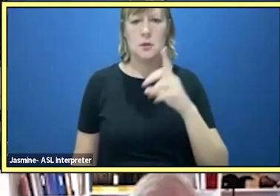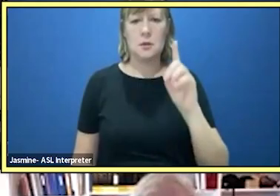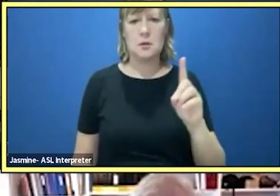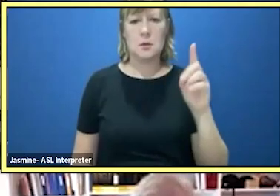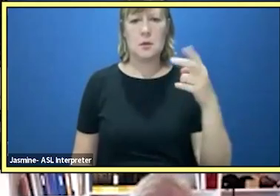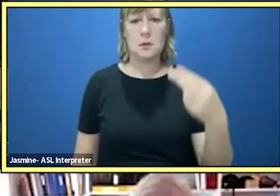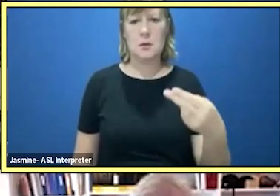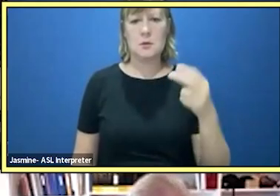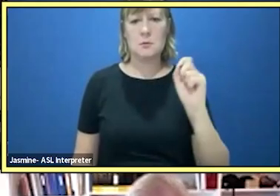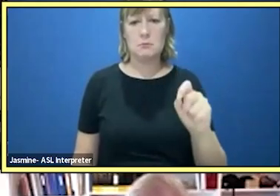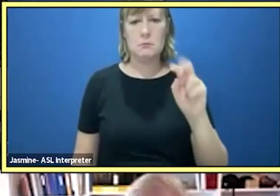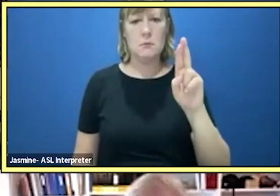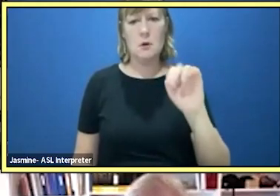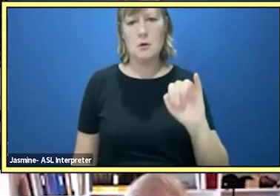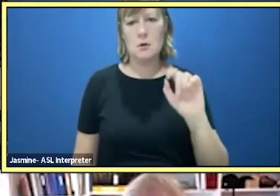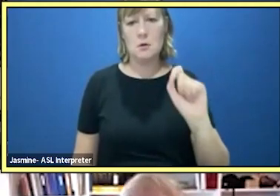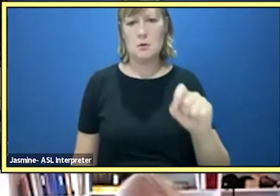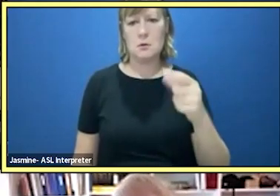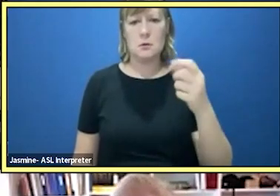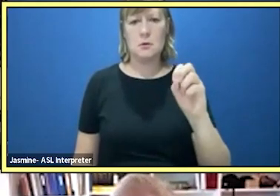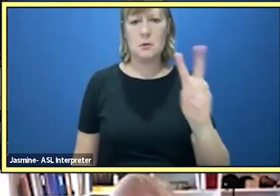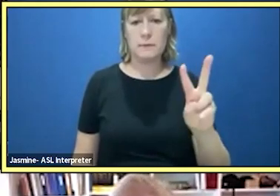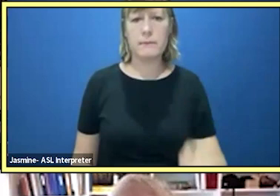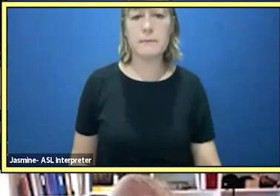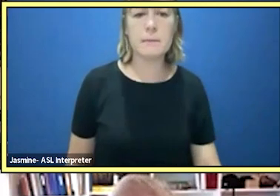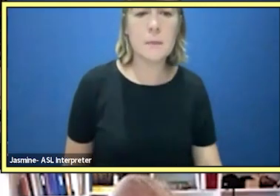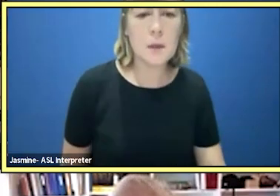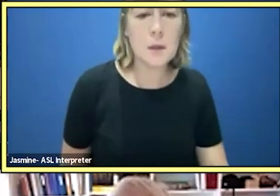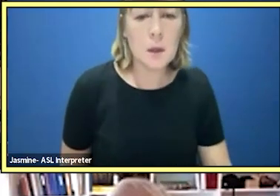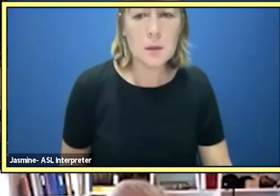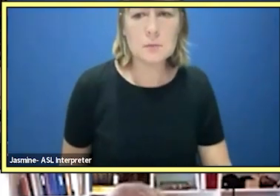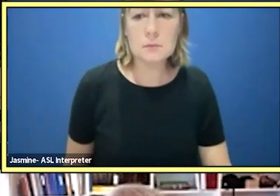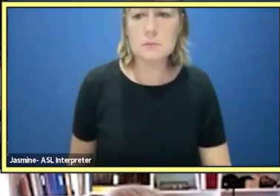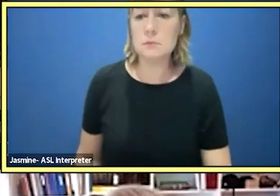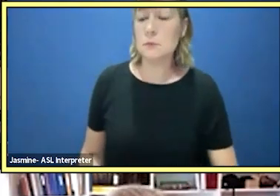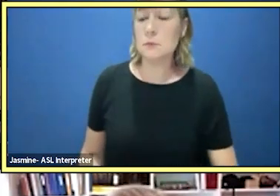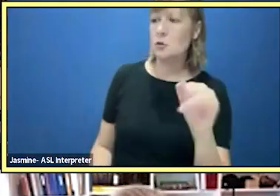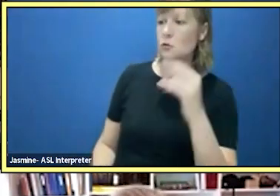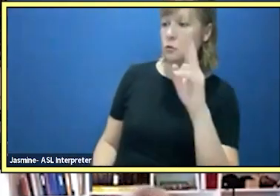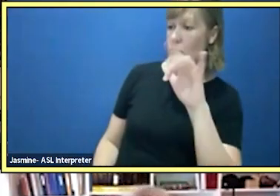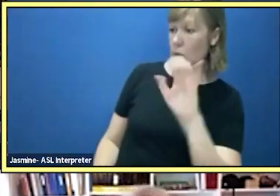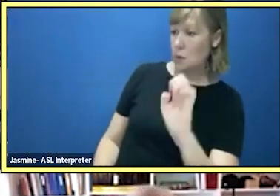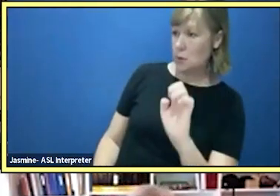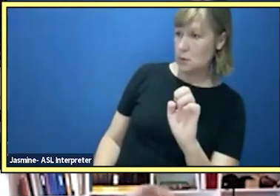And there's another question in there, Julie DeRoja. Do you want to ask a question?